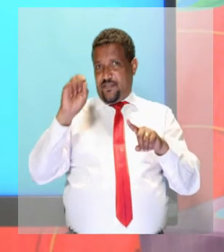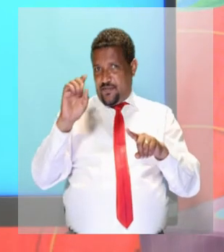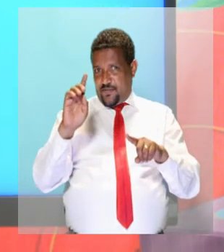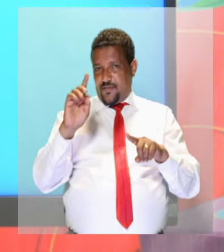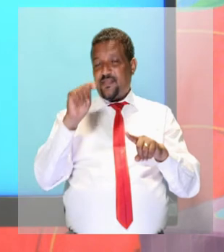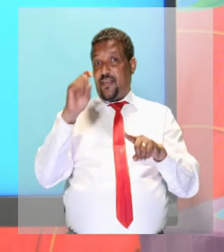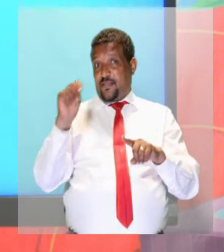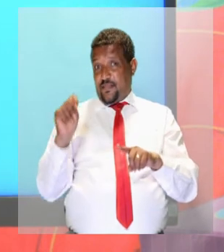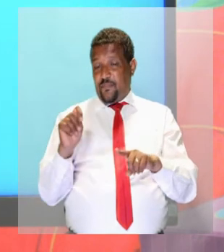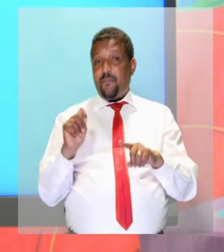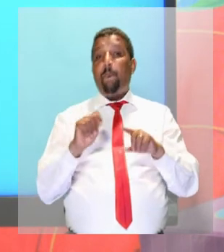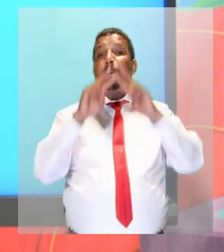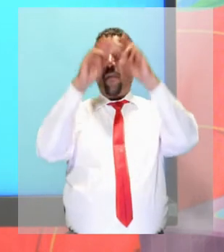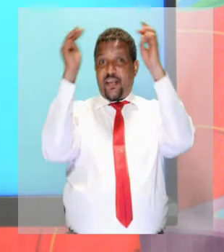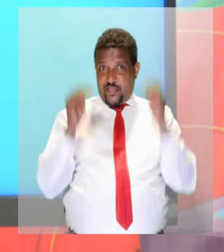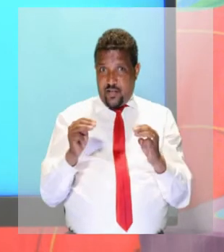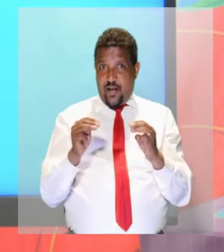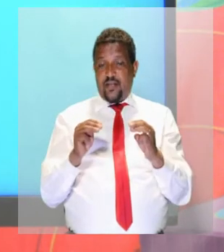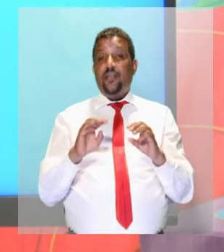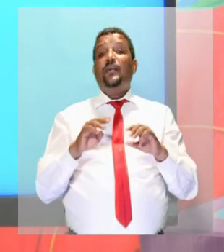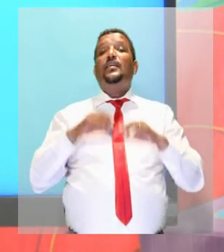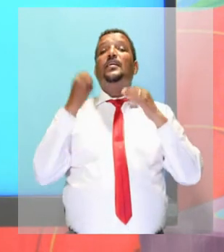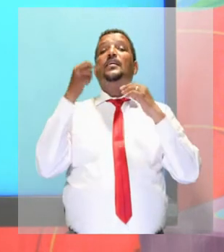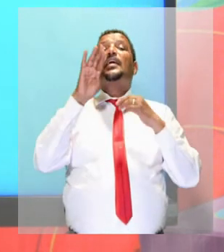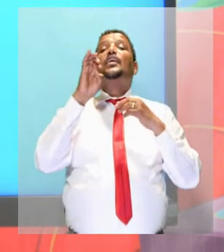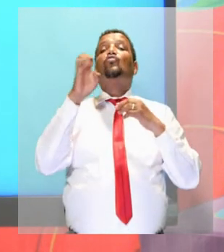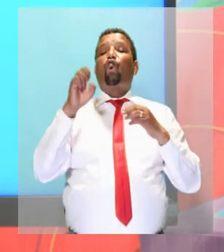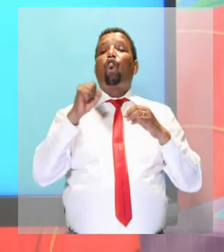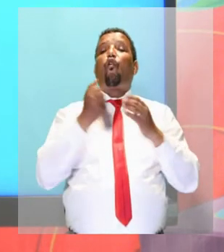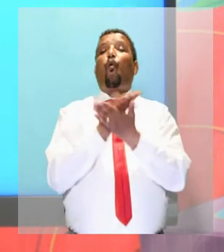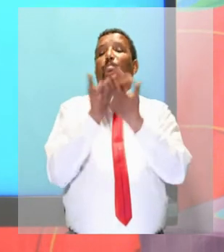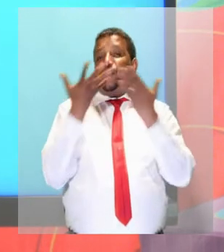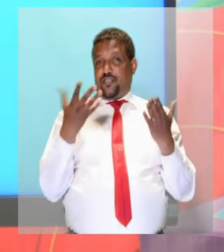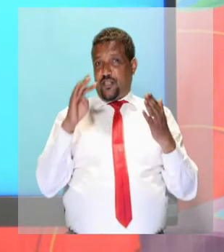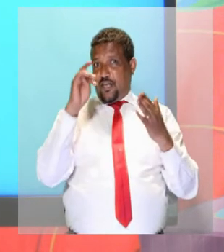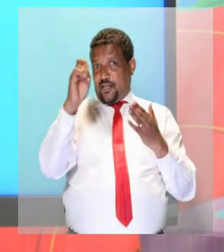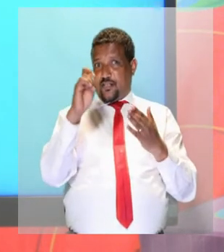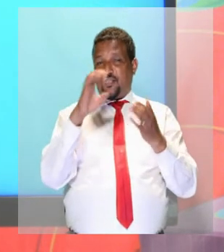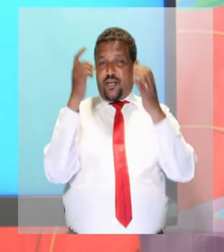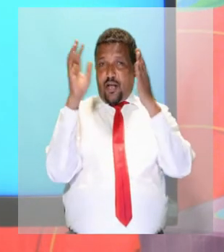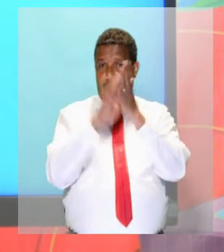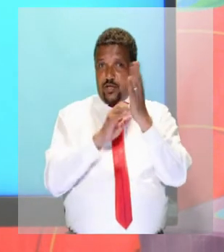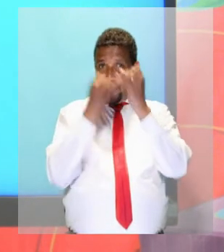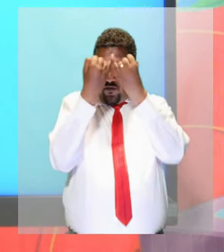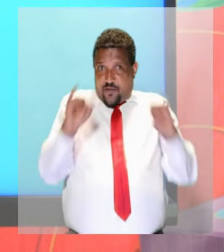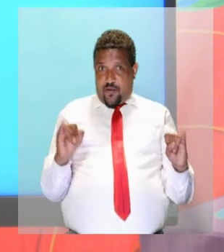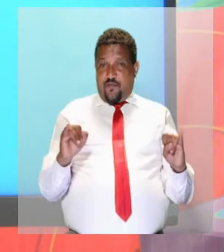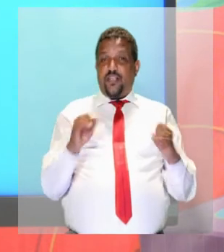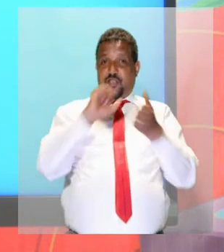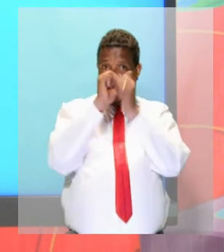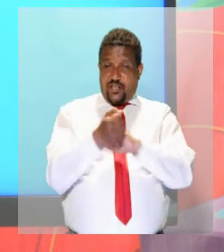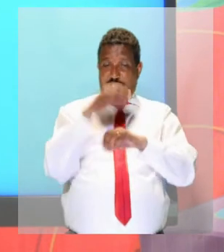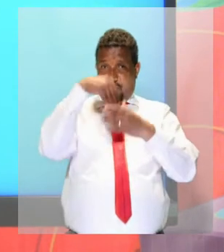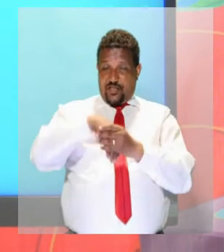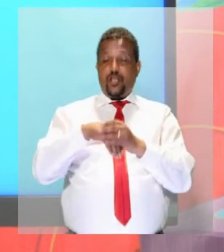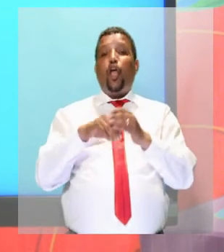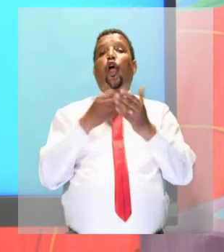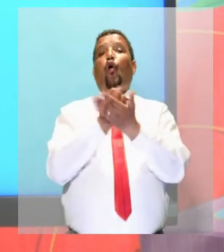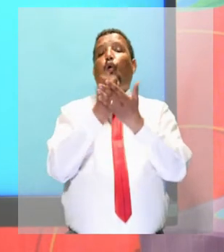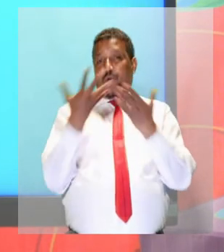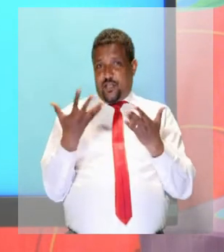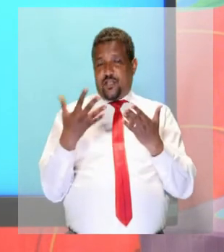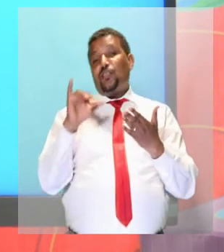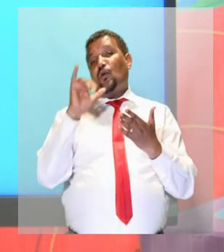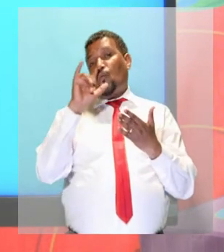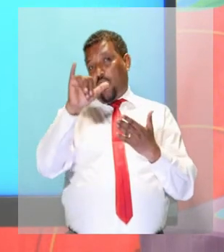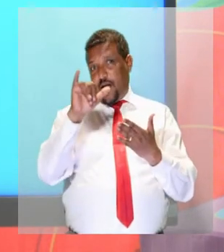of substitution of commodity X for Y is calculated by dividing change in the commodity Y, which is given up for the changing commodity